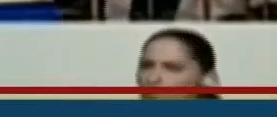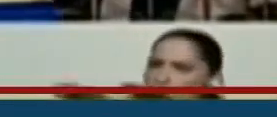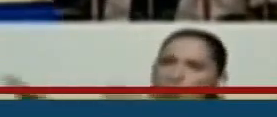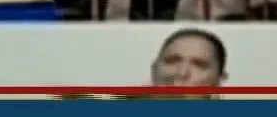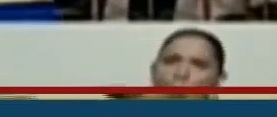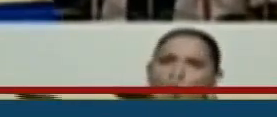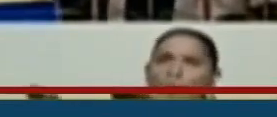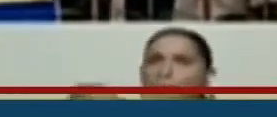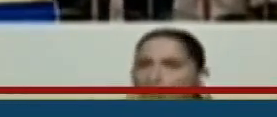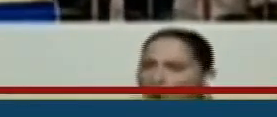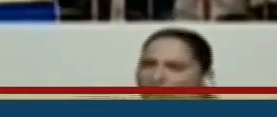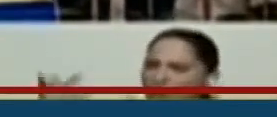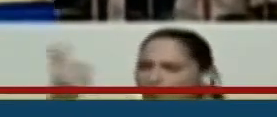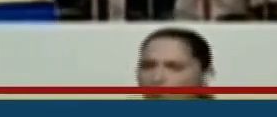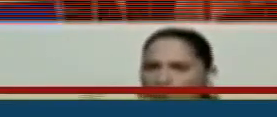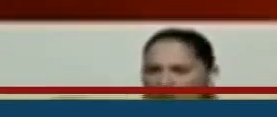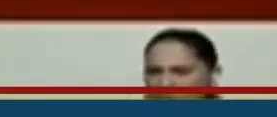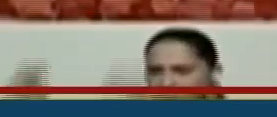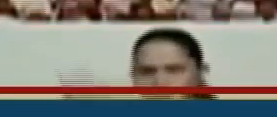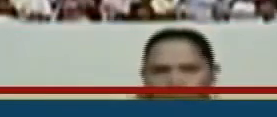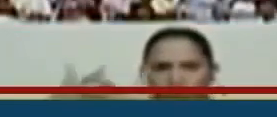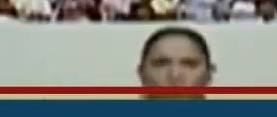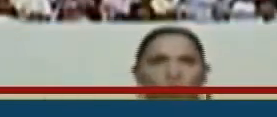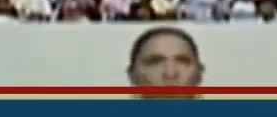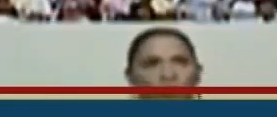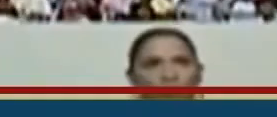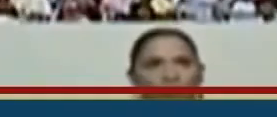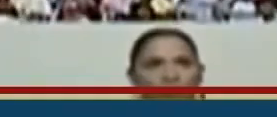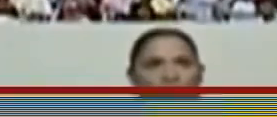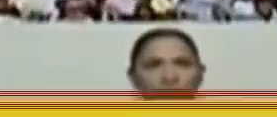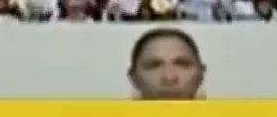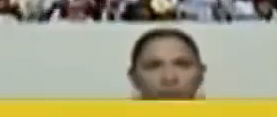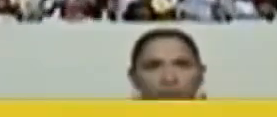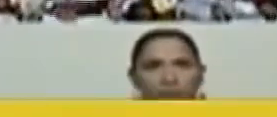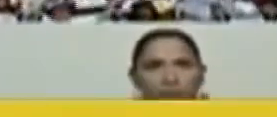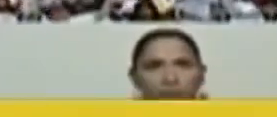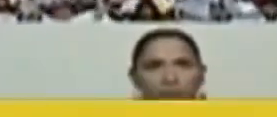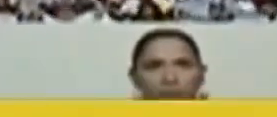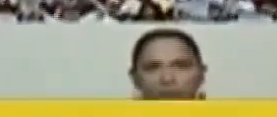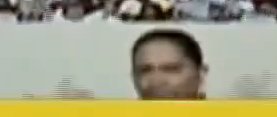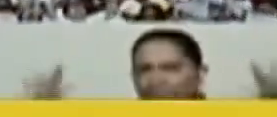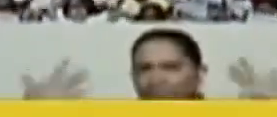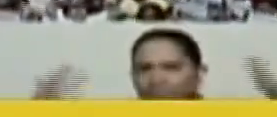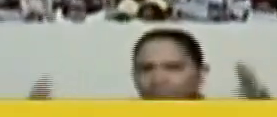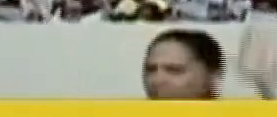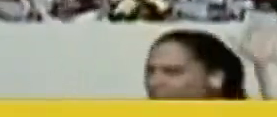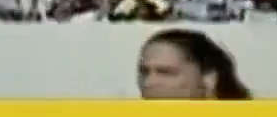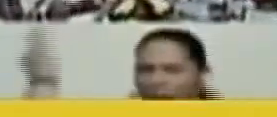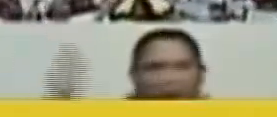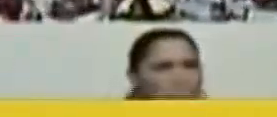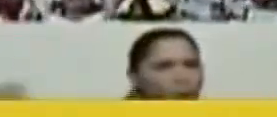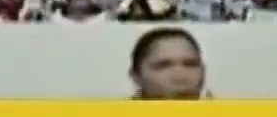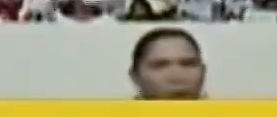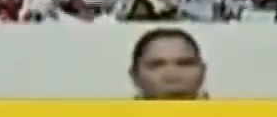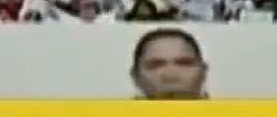off diplomatic and political relations with the imperialist government of the United States. Out